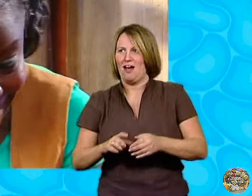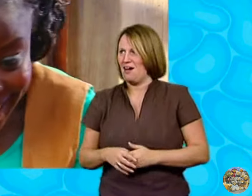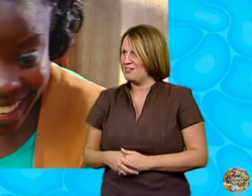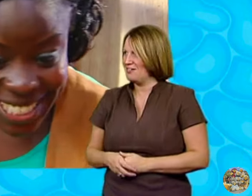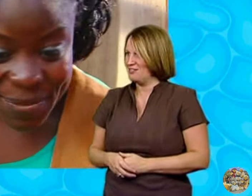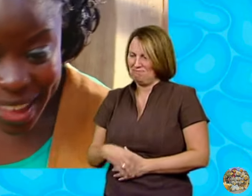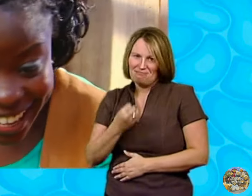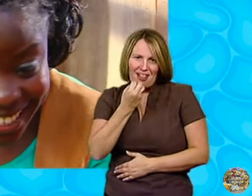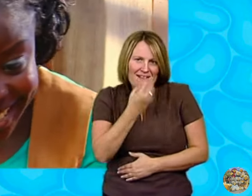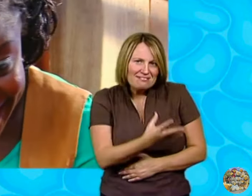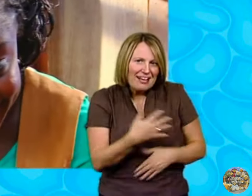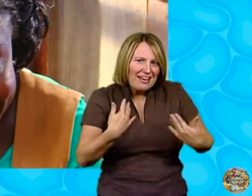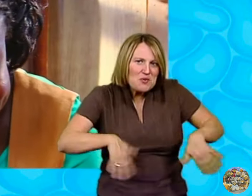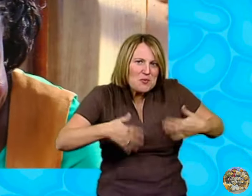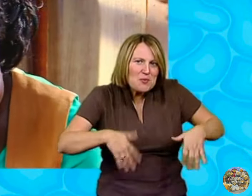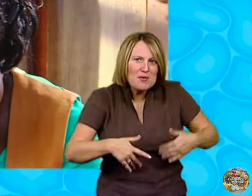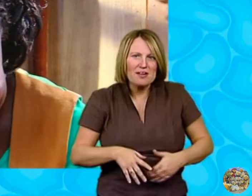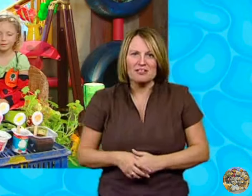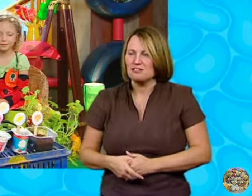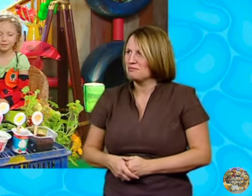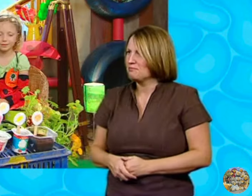year. Oh, that's amazing.